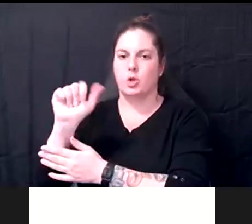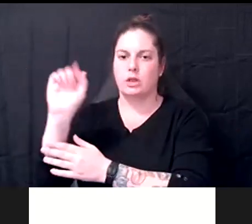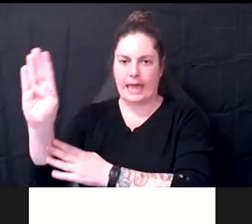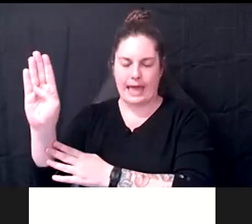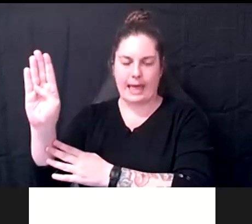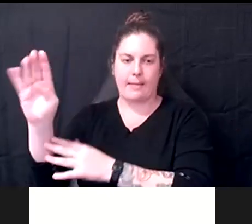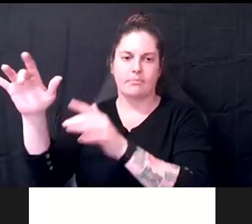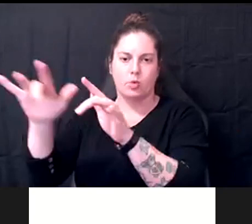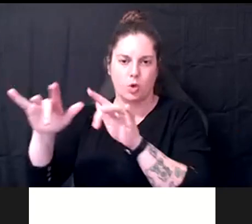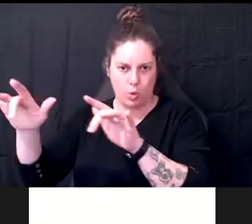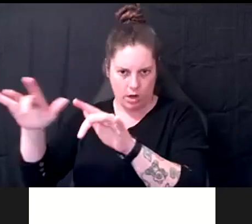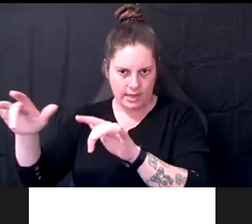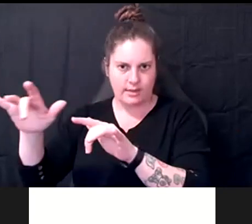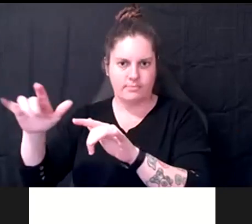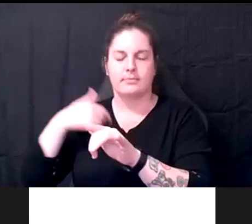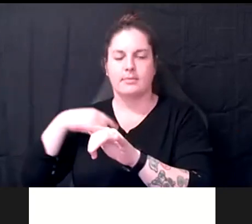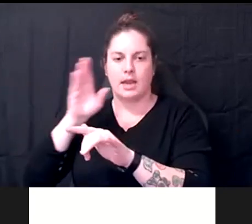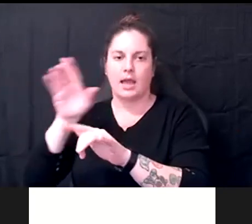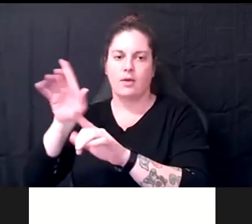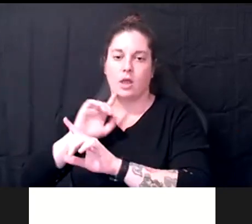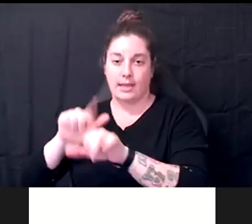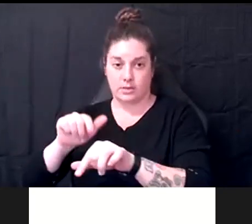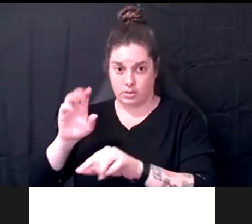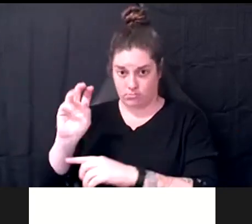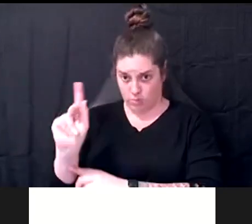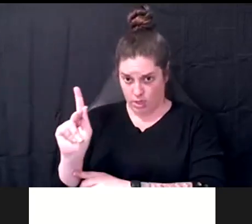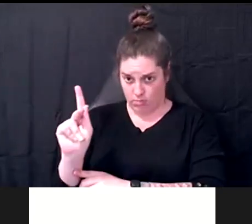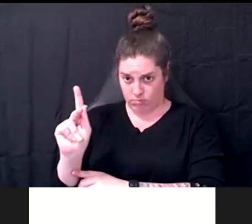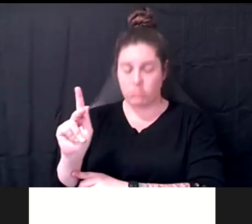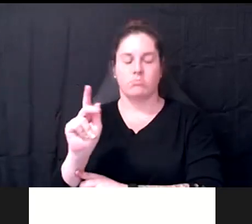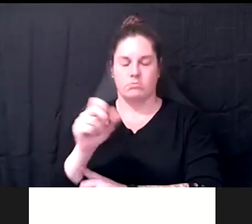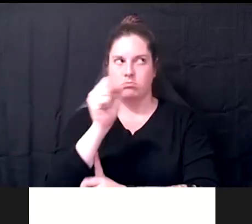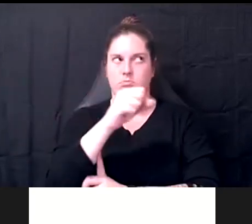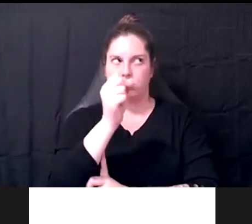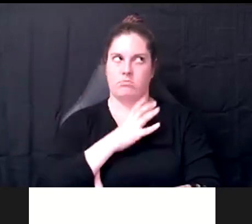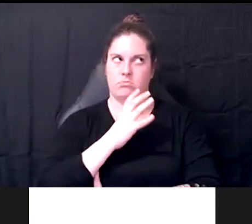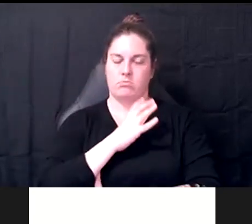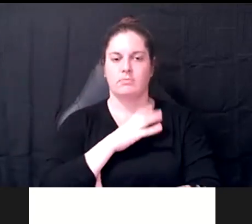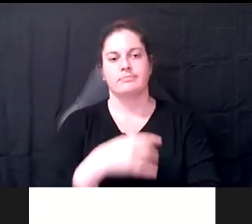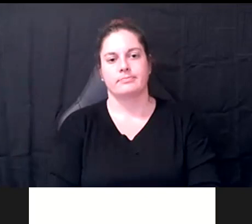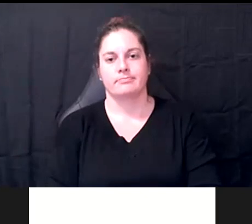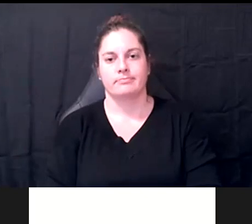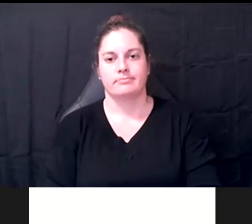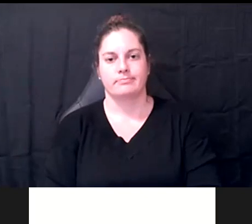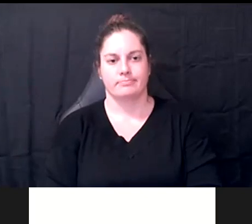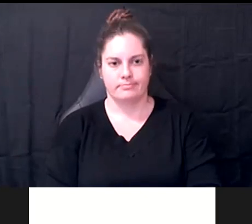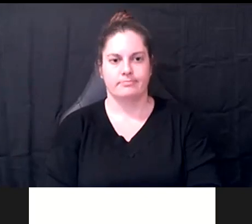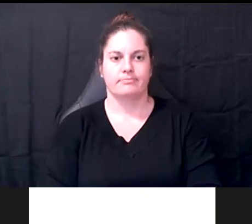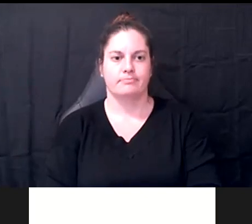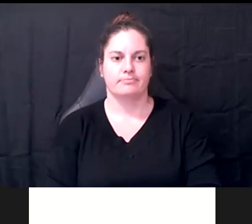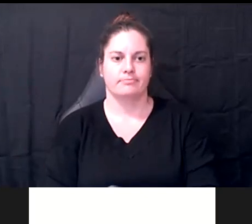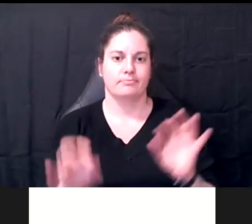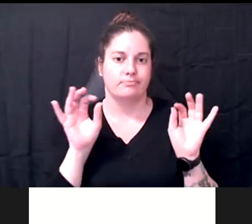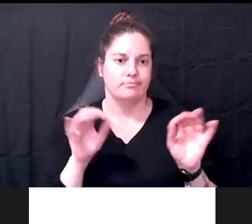question. Is that all right? Okay, that's all right. yes. All right, cool. Thank you. Yeah, no problem.